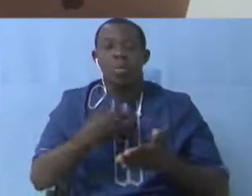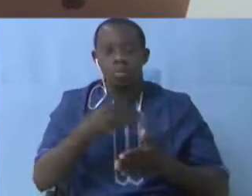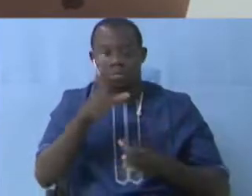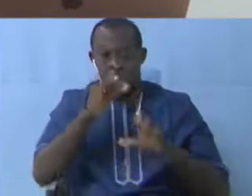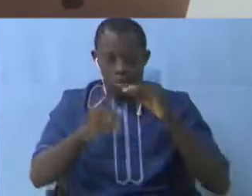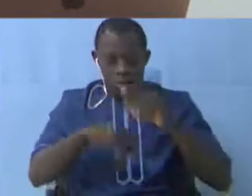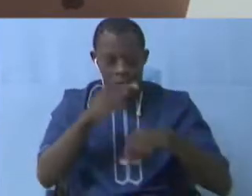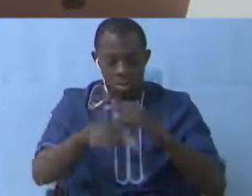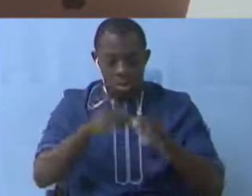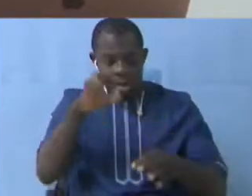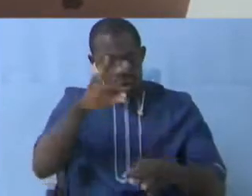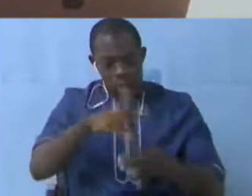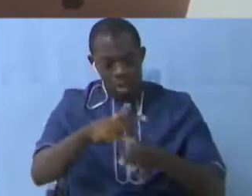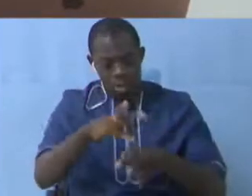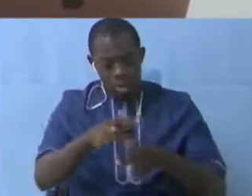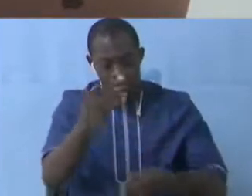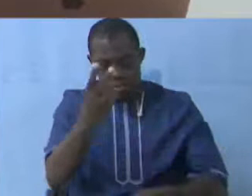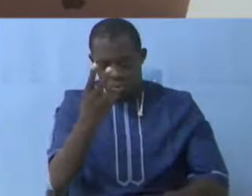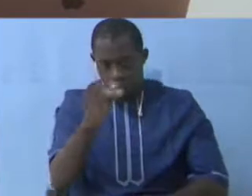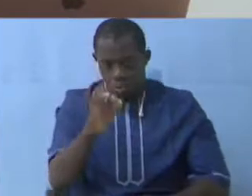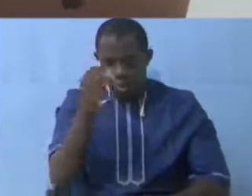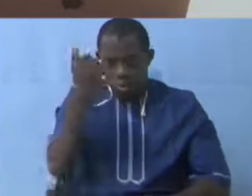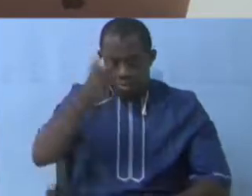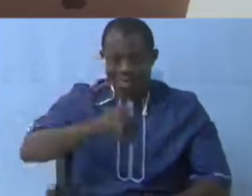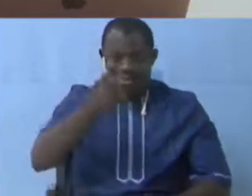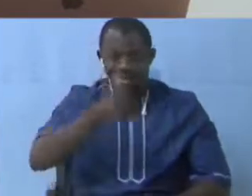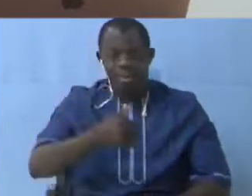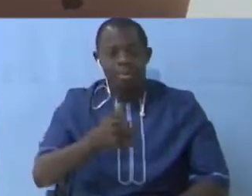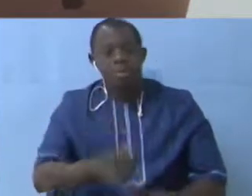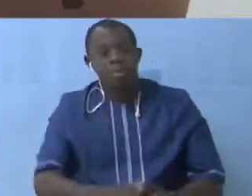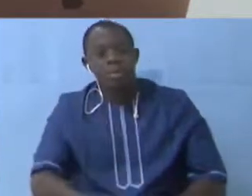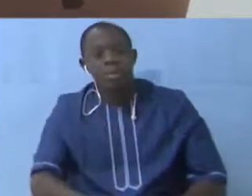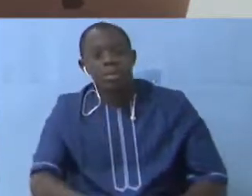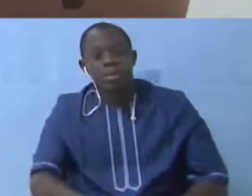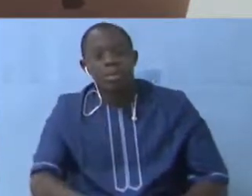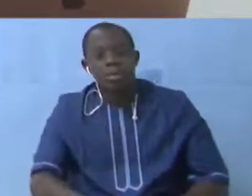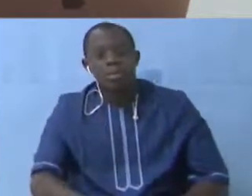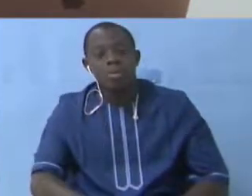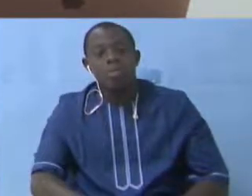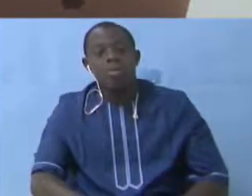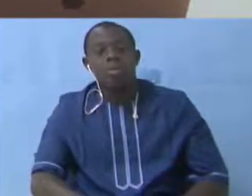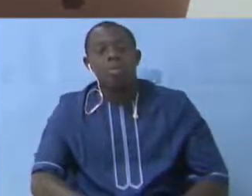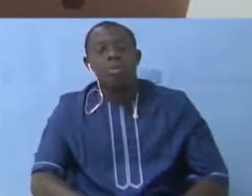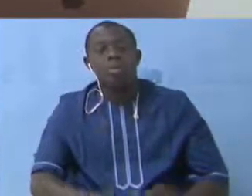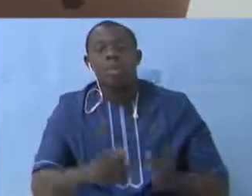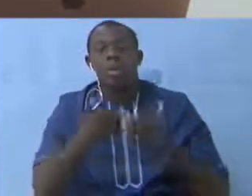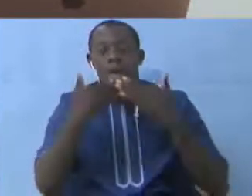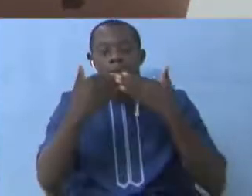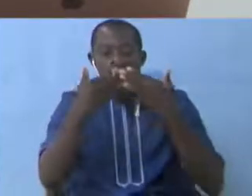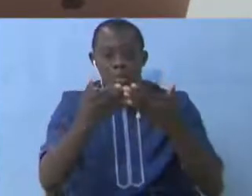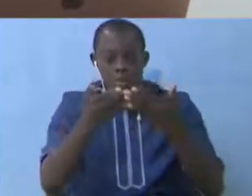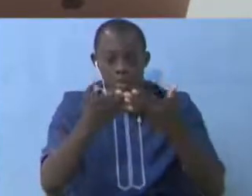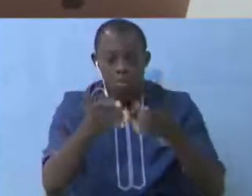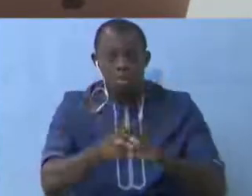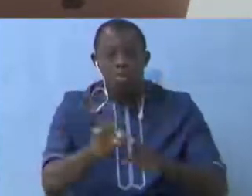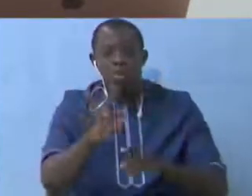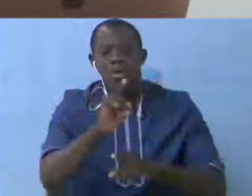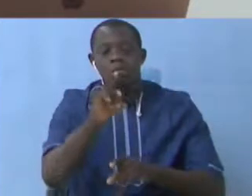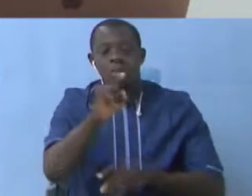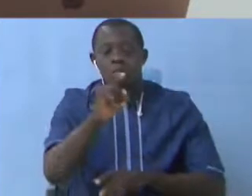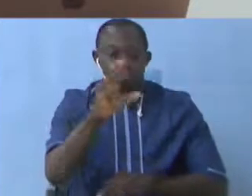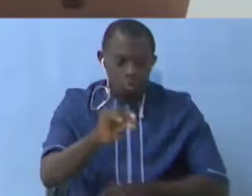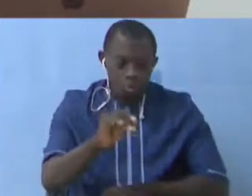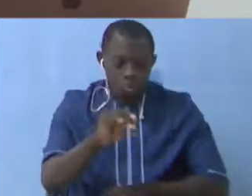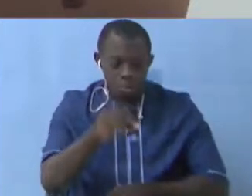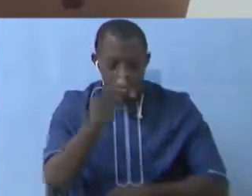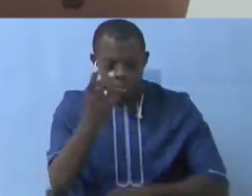atum 2016. Can you tell us your experience of the 2016 elections? li ñu mun a wax nag li nga xam ne moom nga